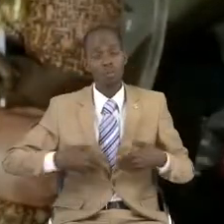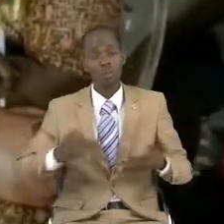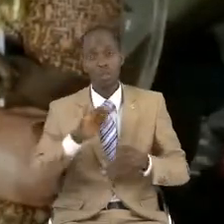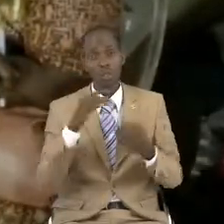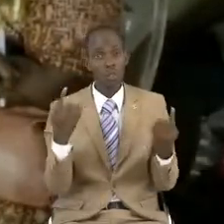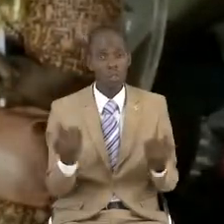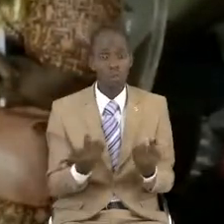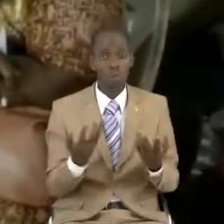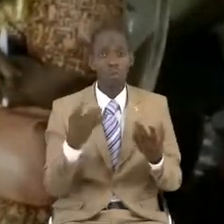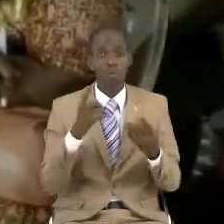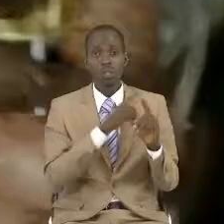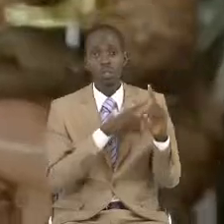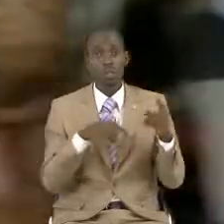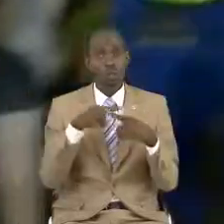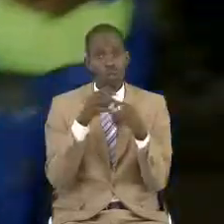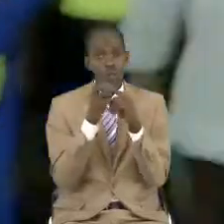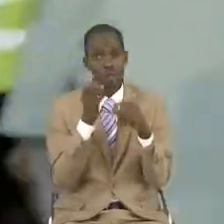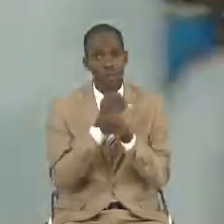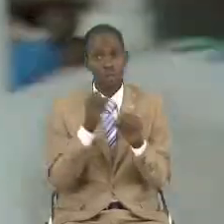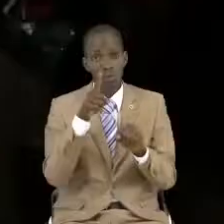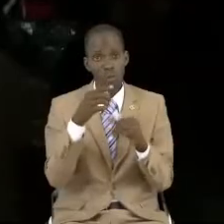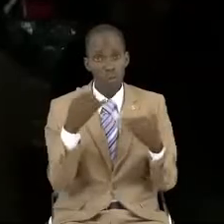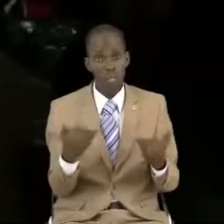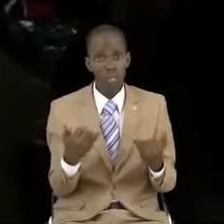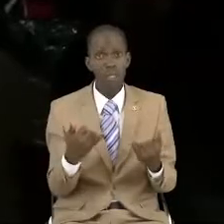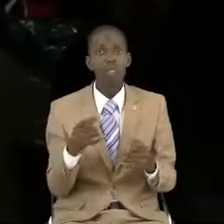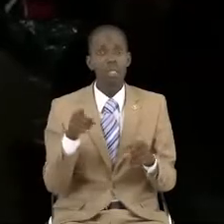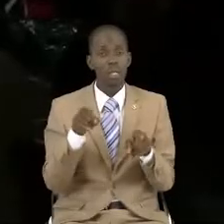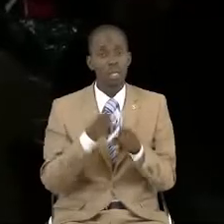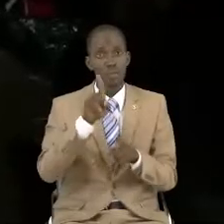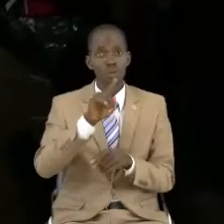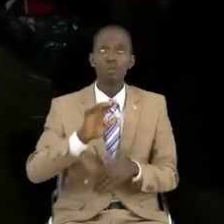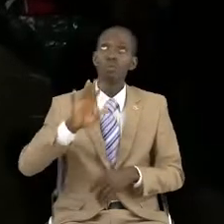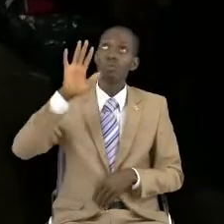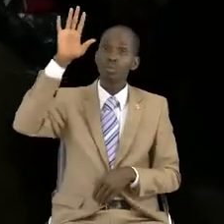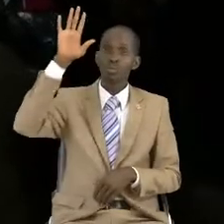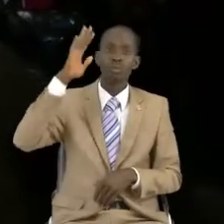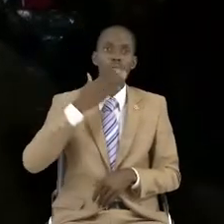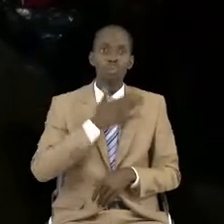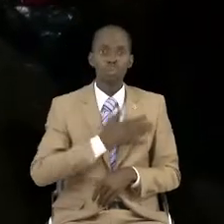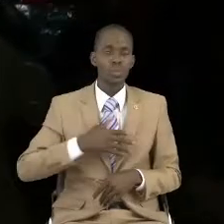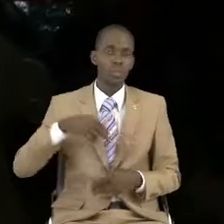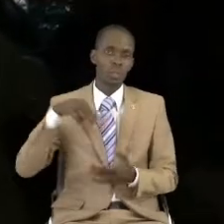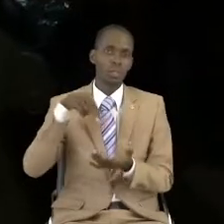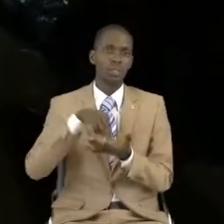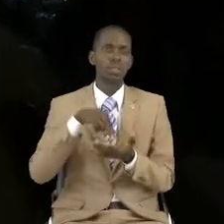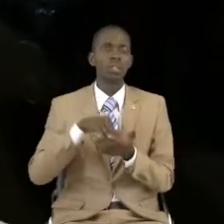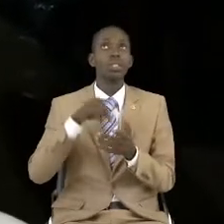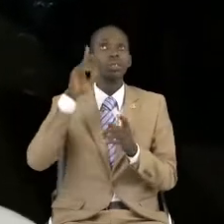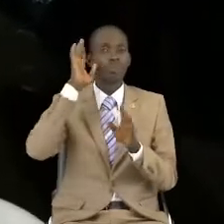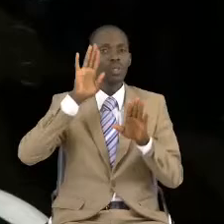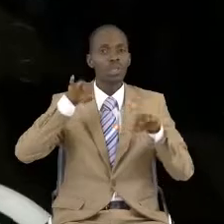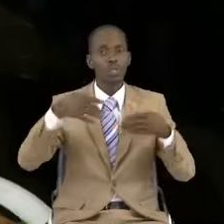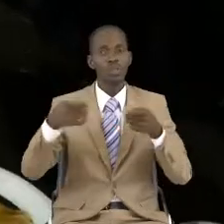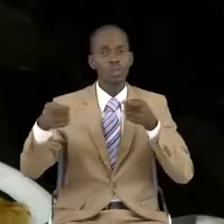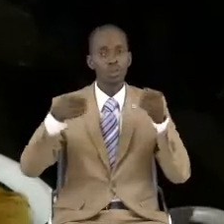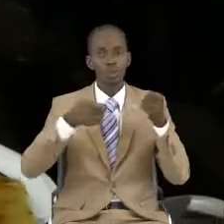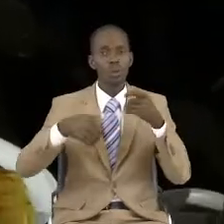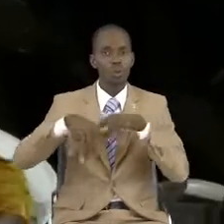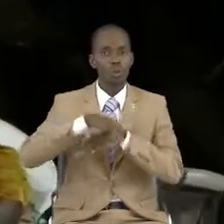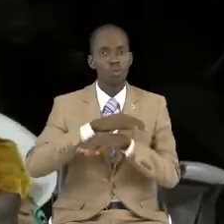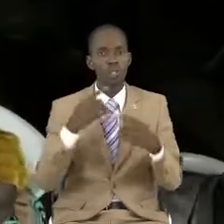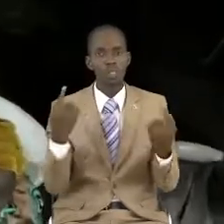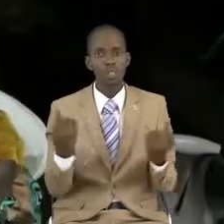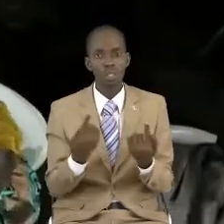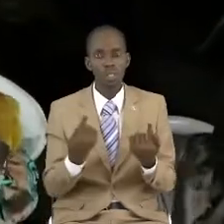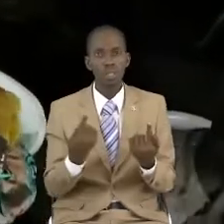you are you want dominion over sin dominion over evil dominion over